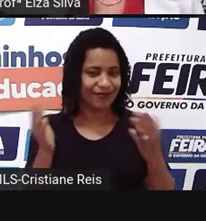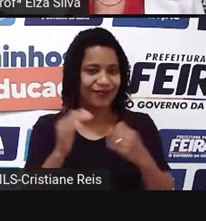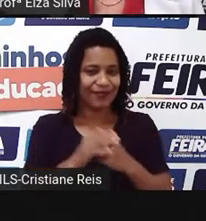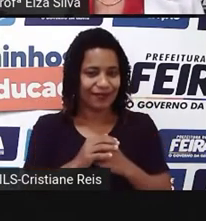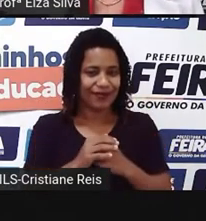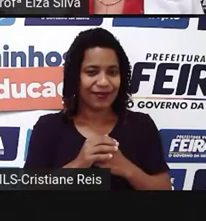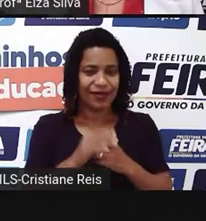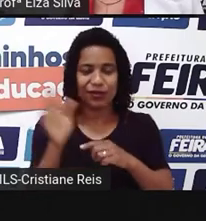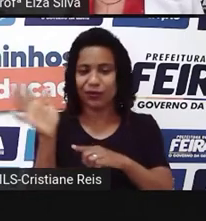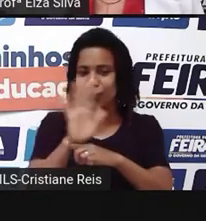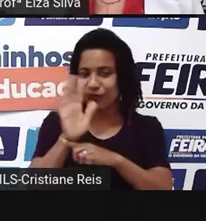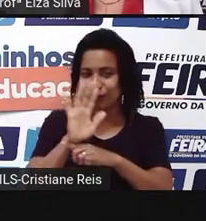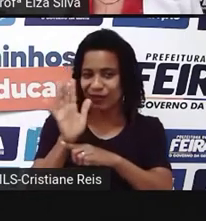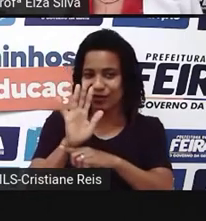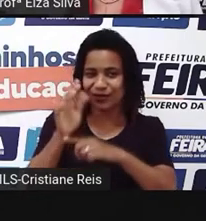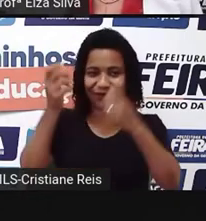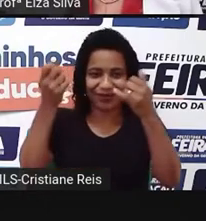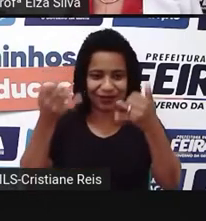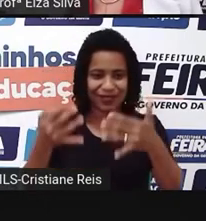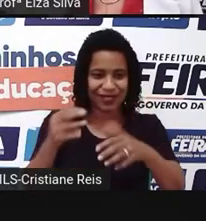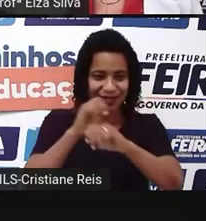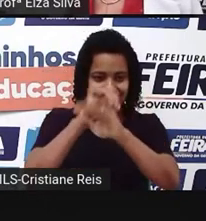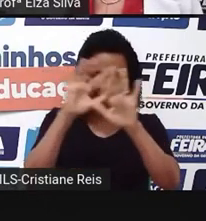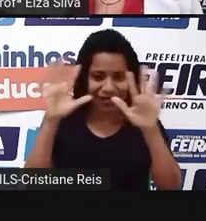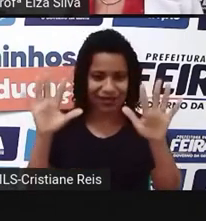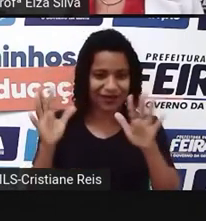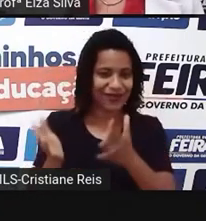agora a partir do vídeo. Let's go!